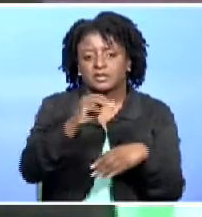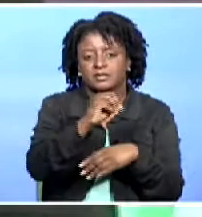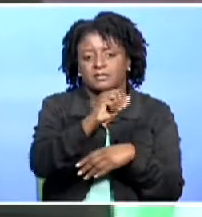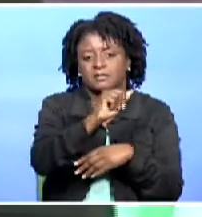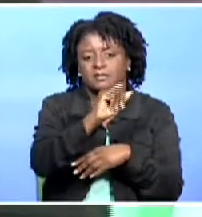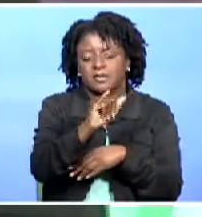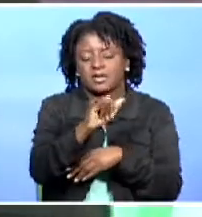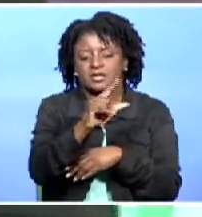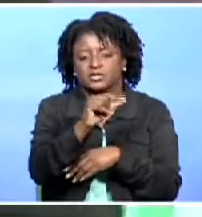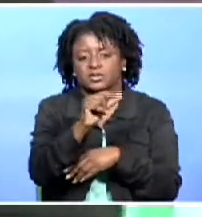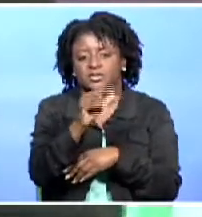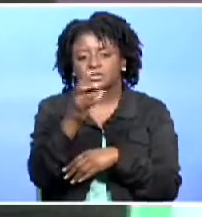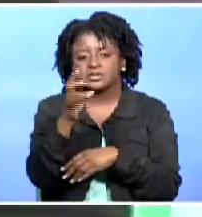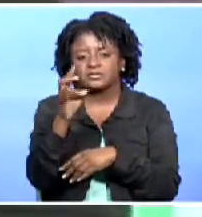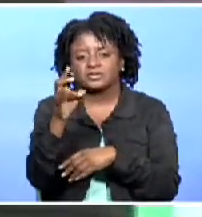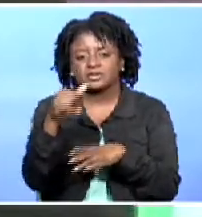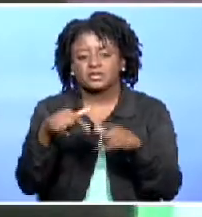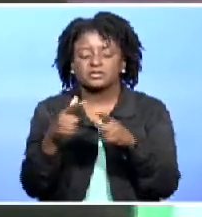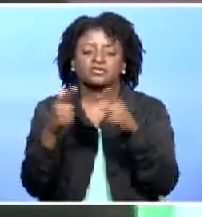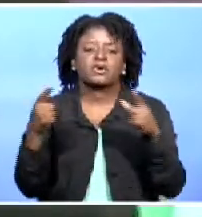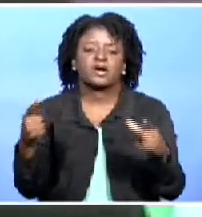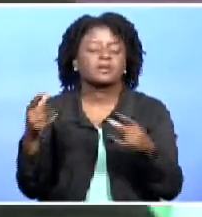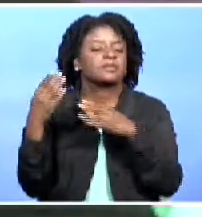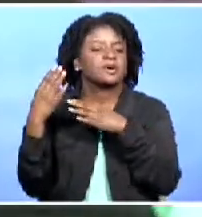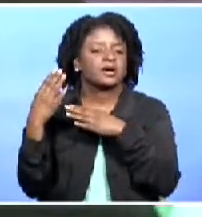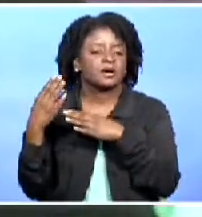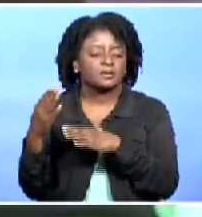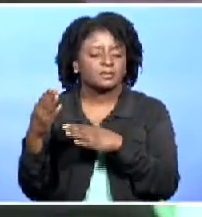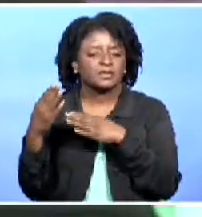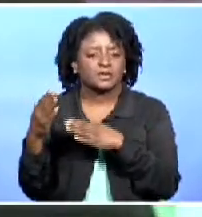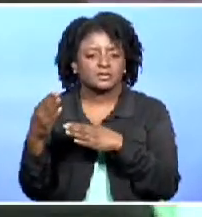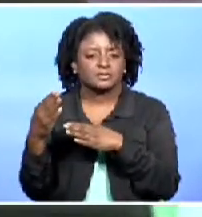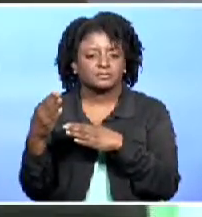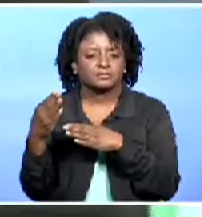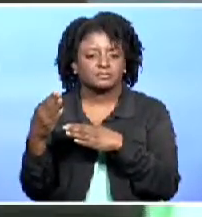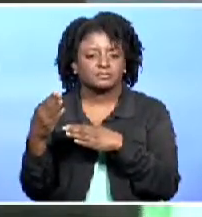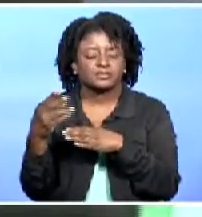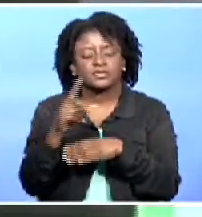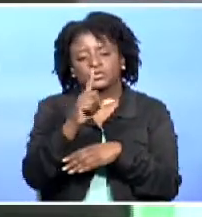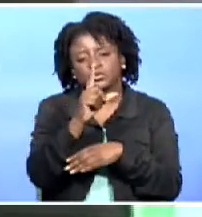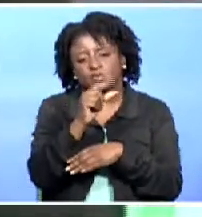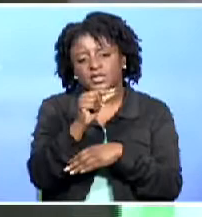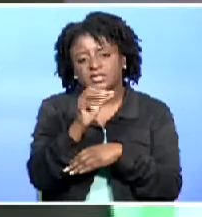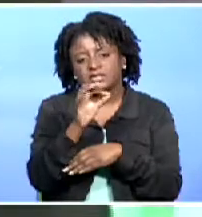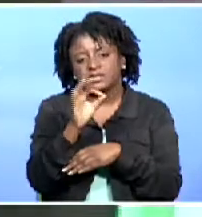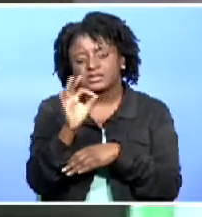May 2017 in Grand Bahama was